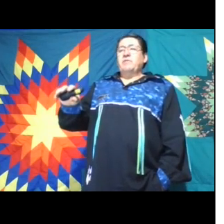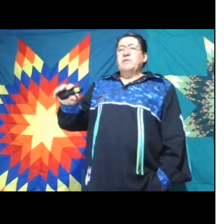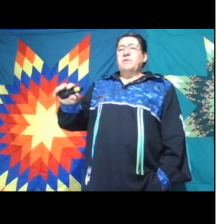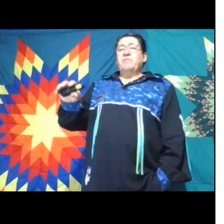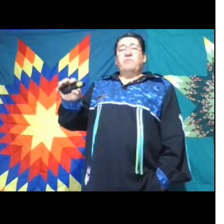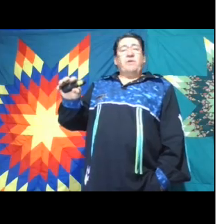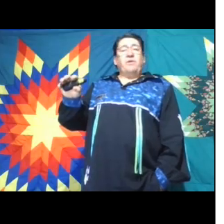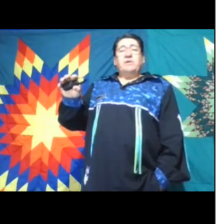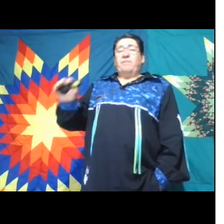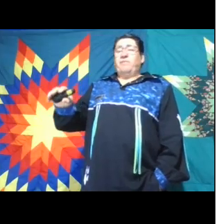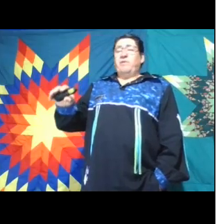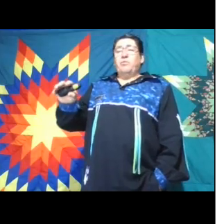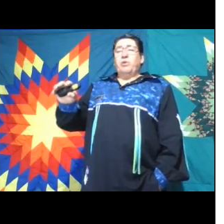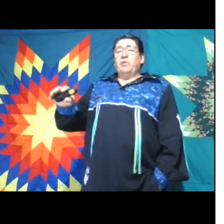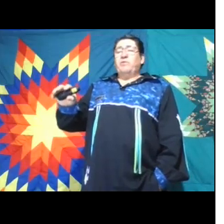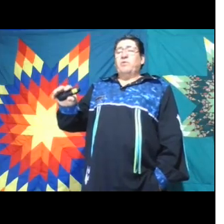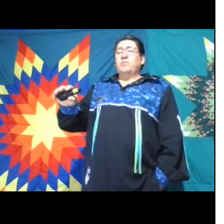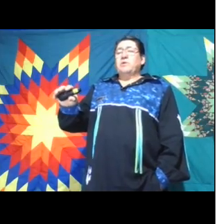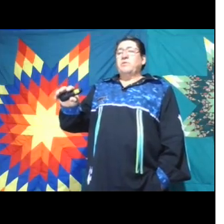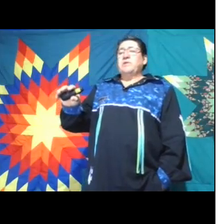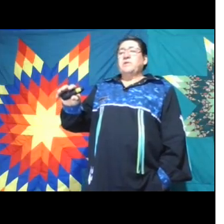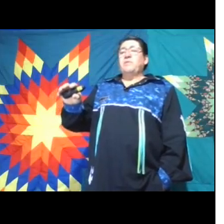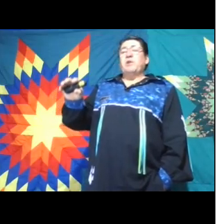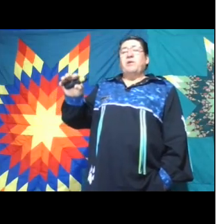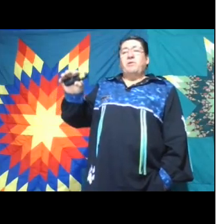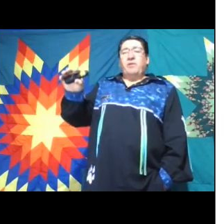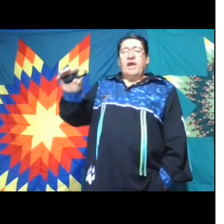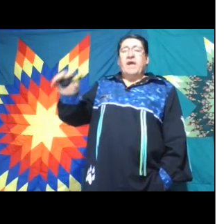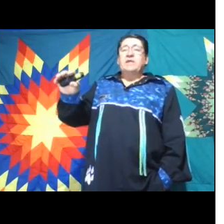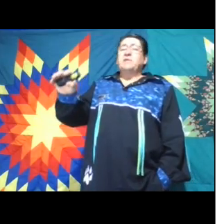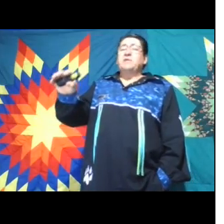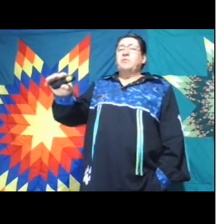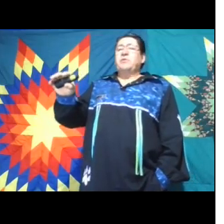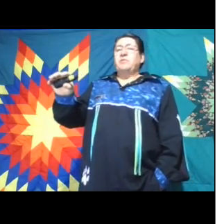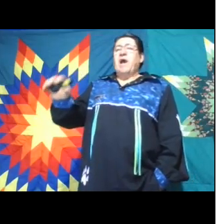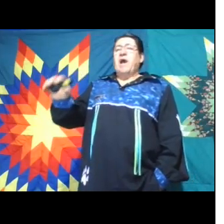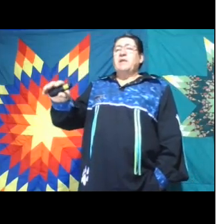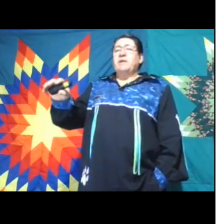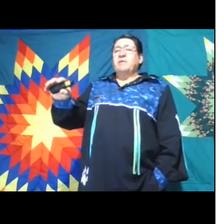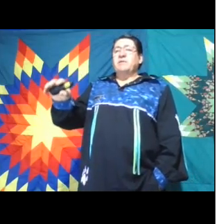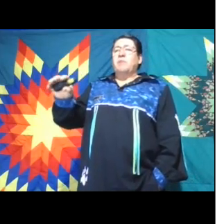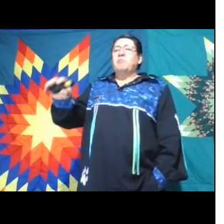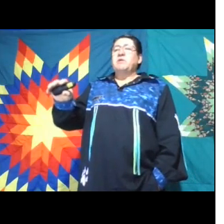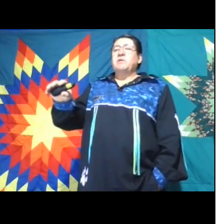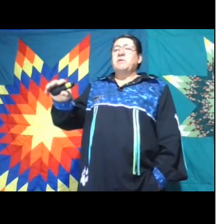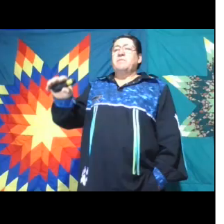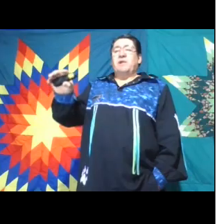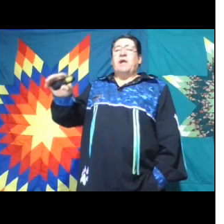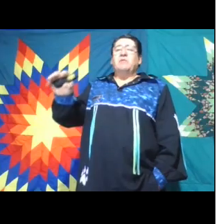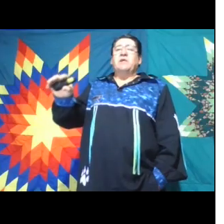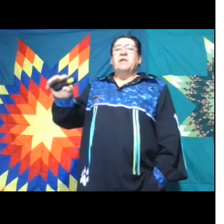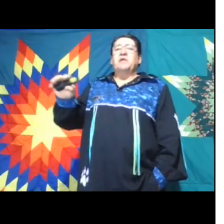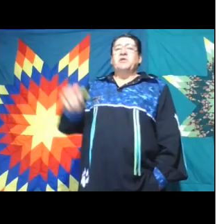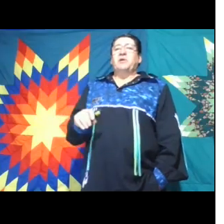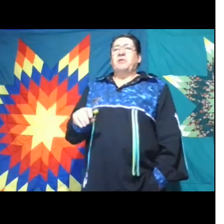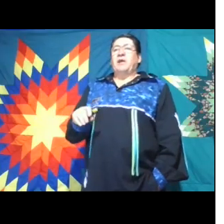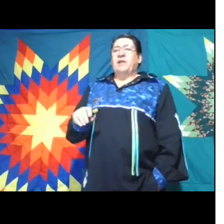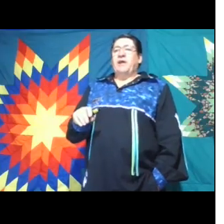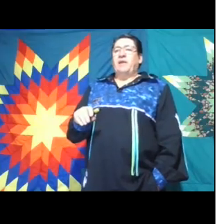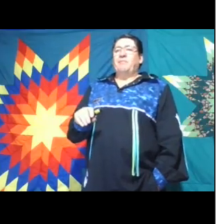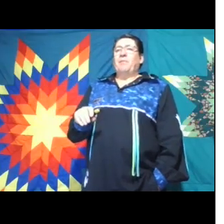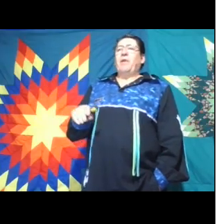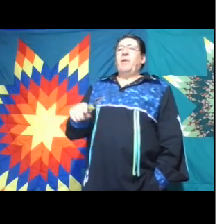that on the reserve. There are some very beautiful homes on the reserve, but that is a truth and reality. On some reserves, the housing conditions